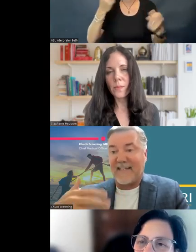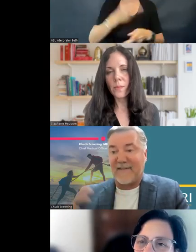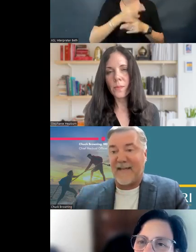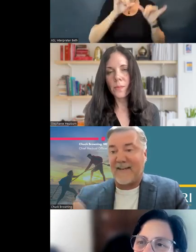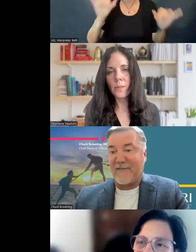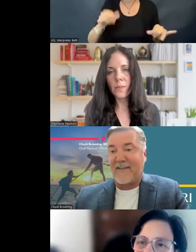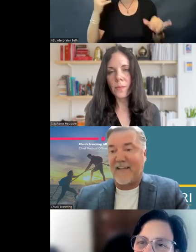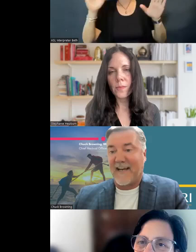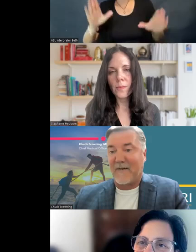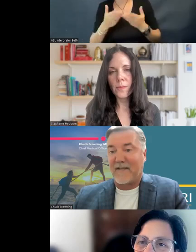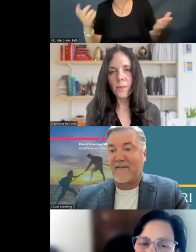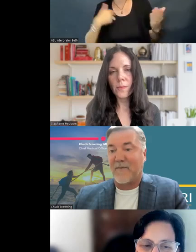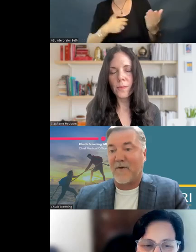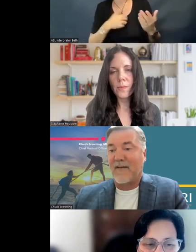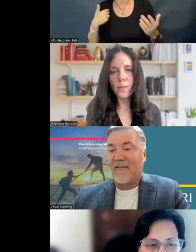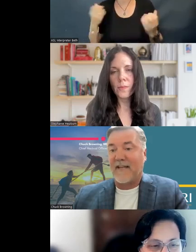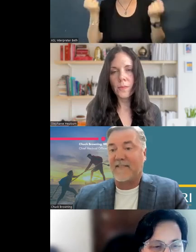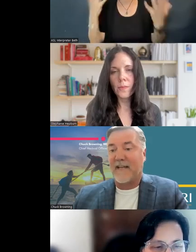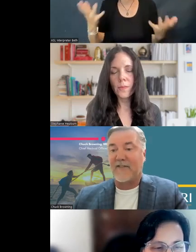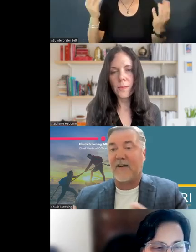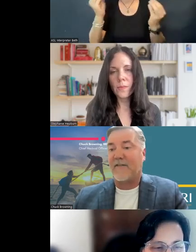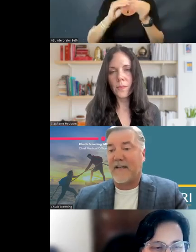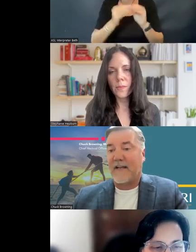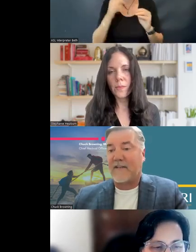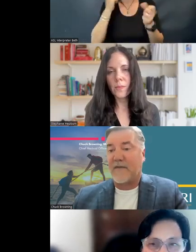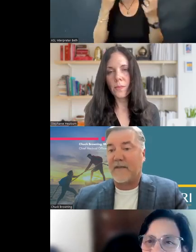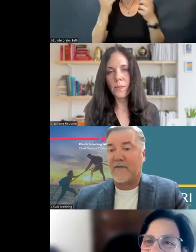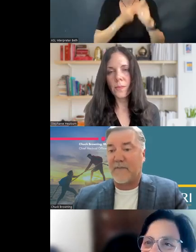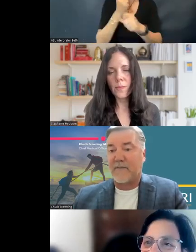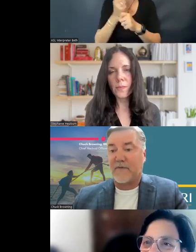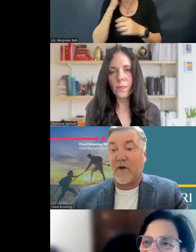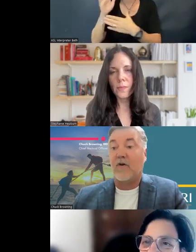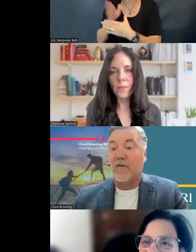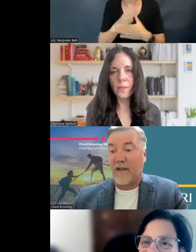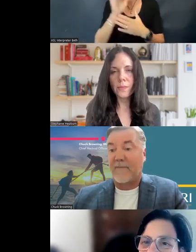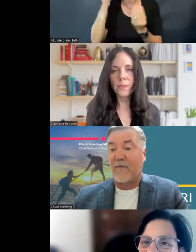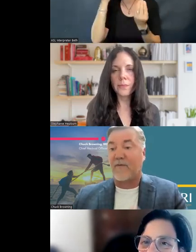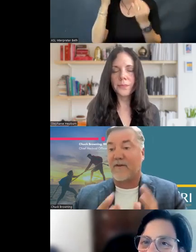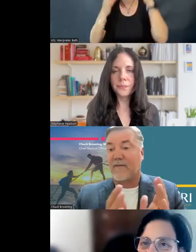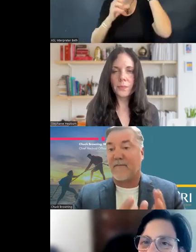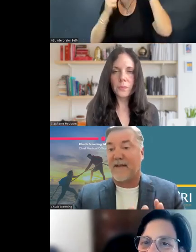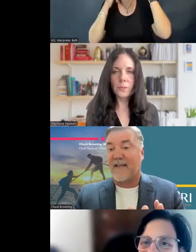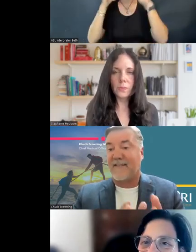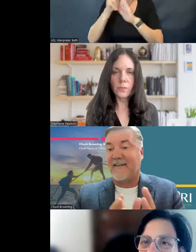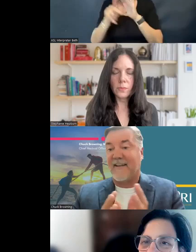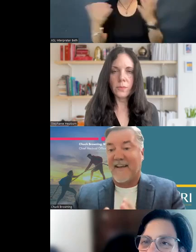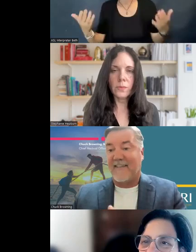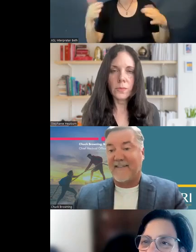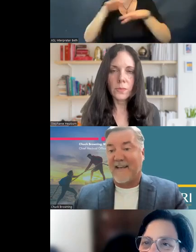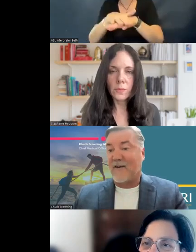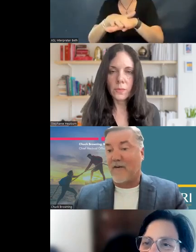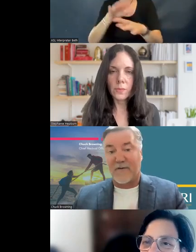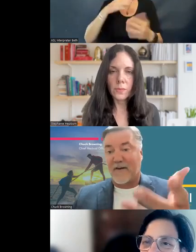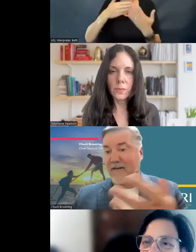had decades of data of looking at how to best support things and sharing of that data. So I think those same principles overlap, whether we're talking about medication